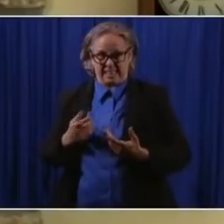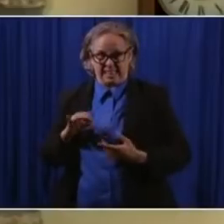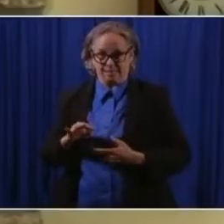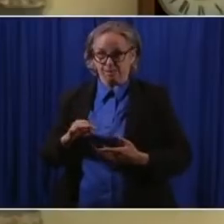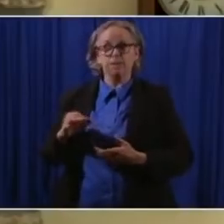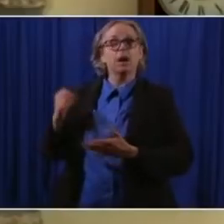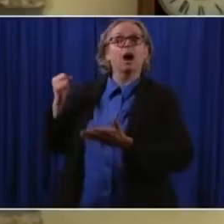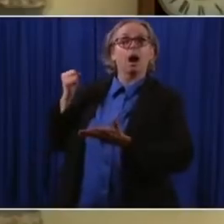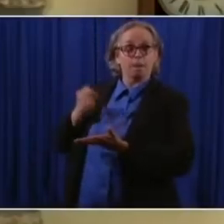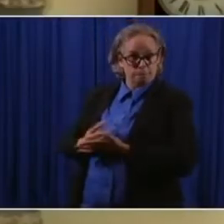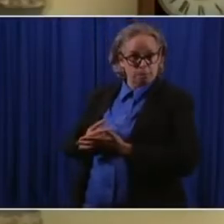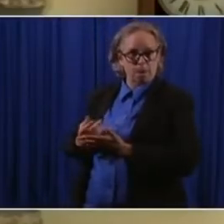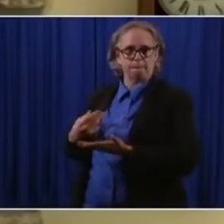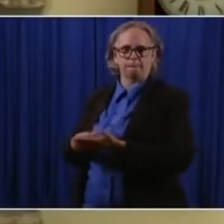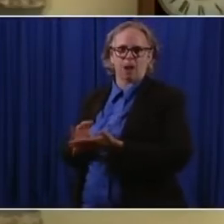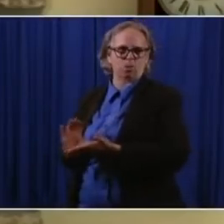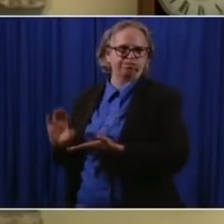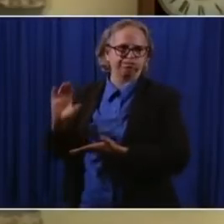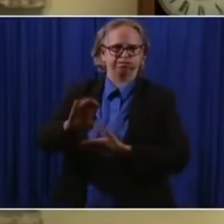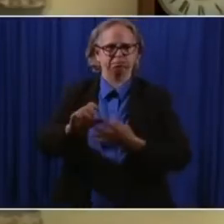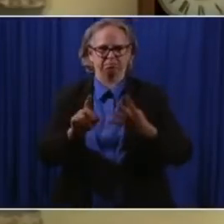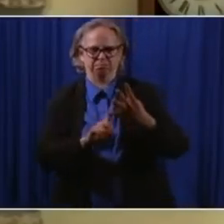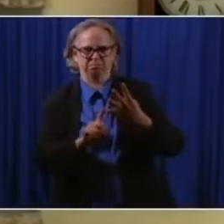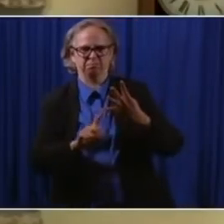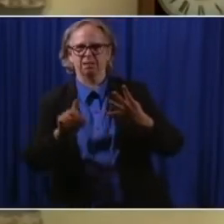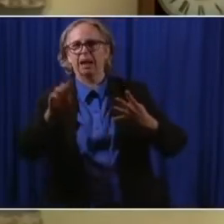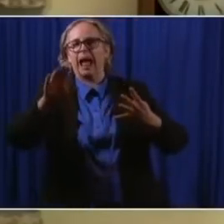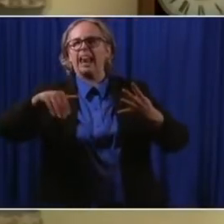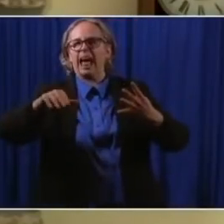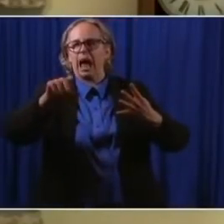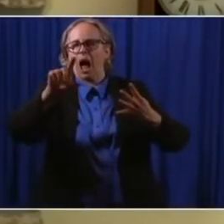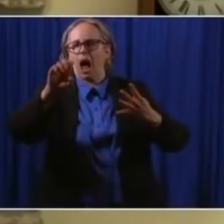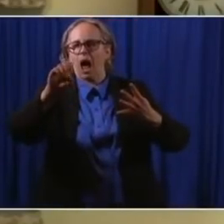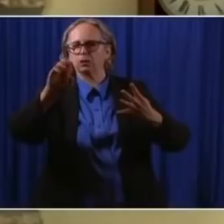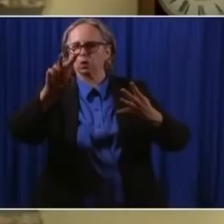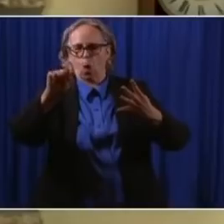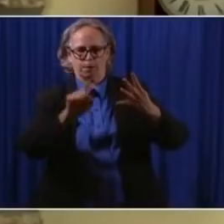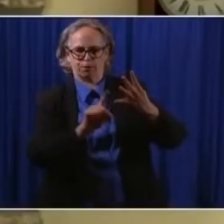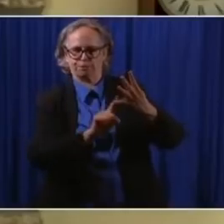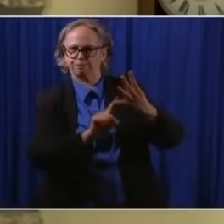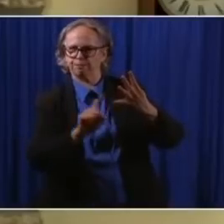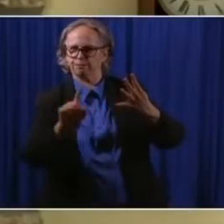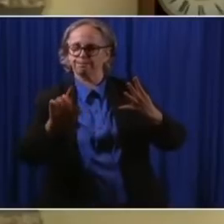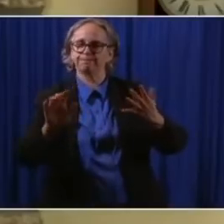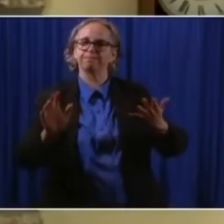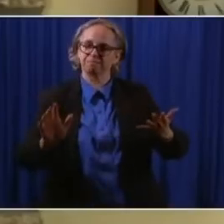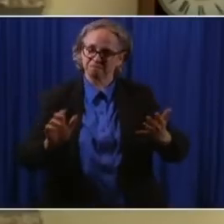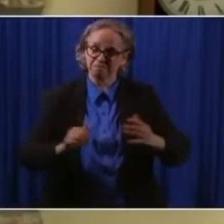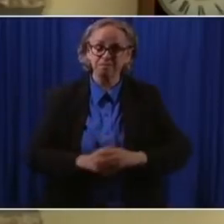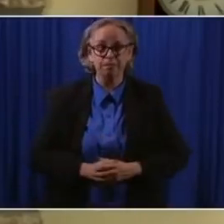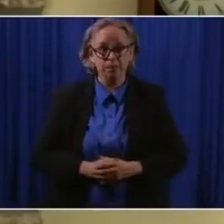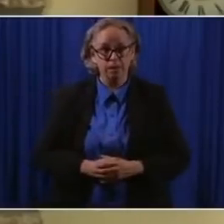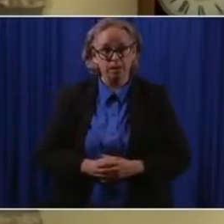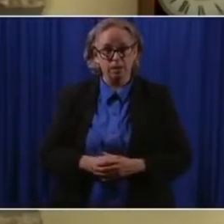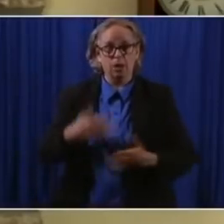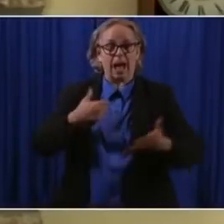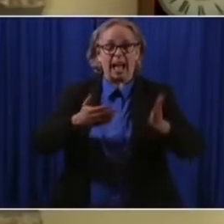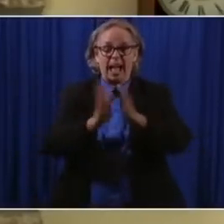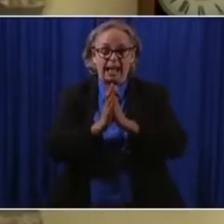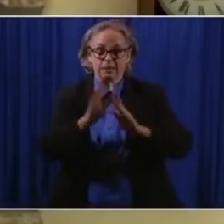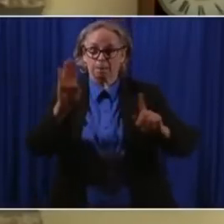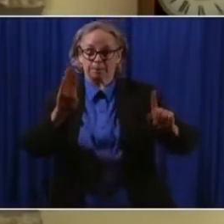late October. Additionally, I'm asking the Bureau of Workers' Compensation Board of Directors to vote to distribute